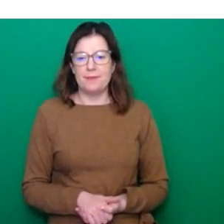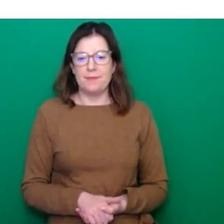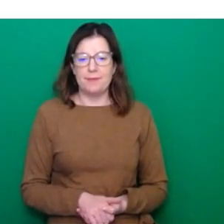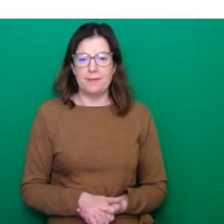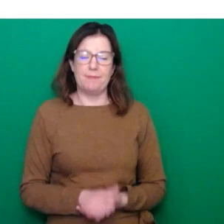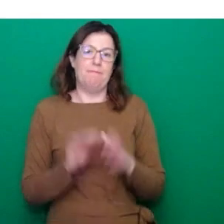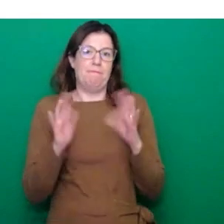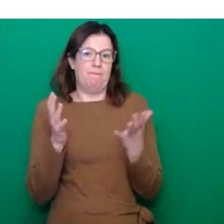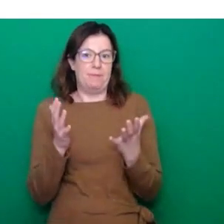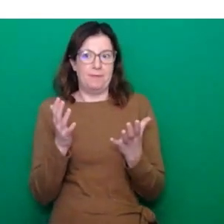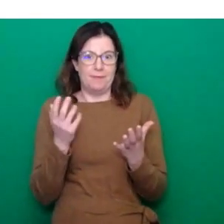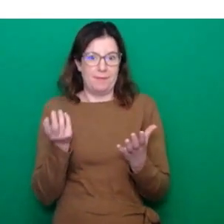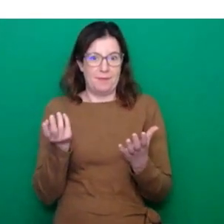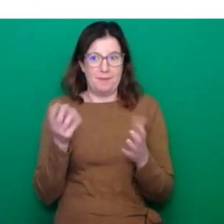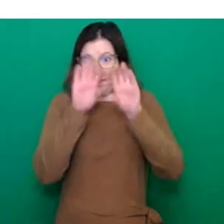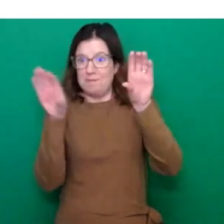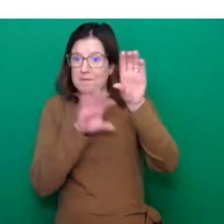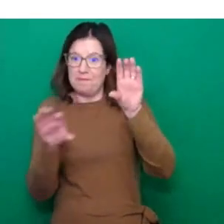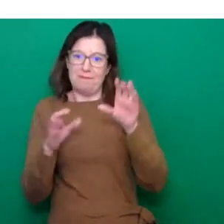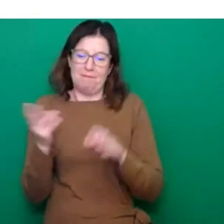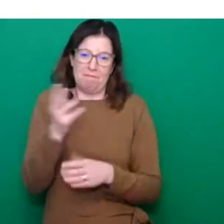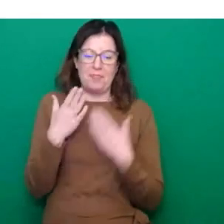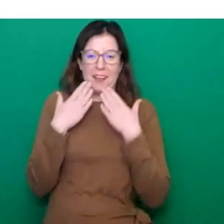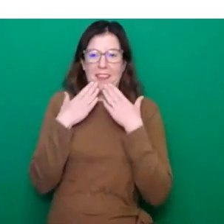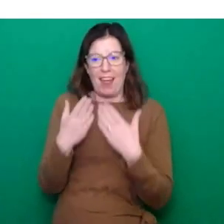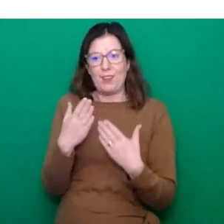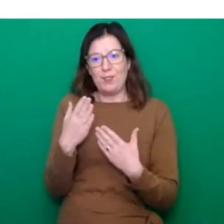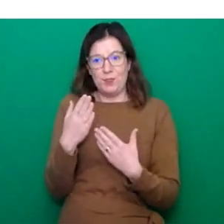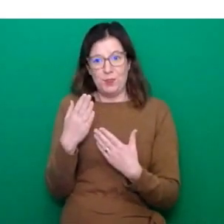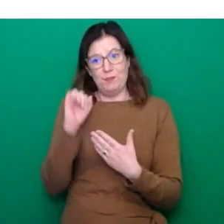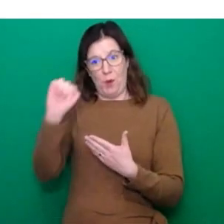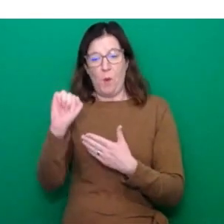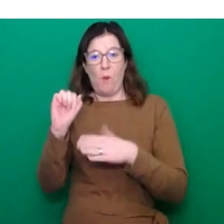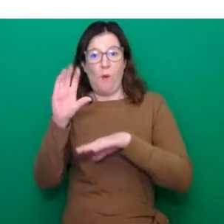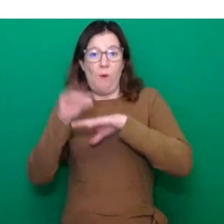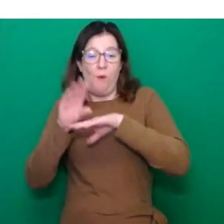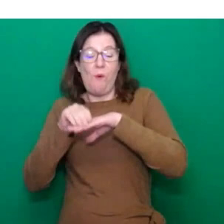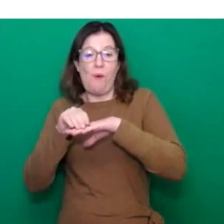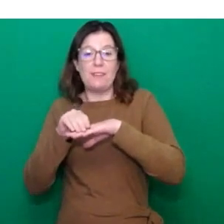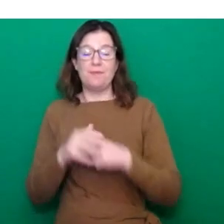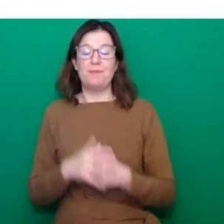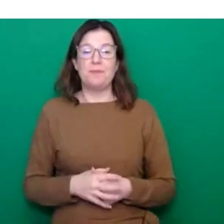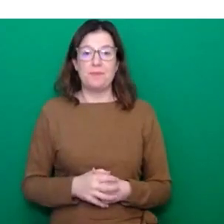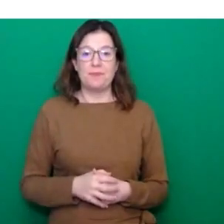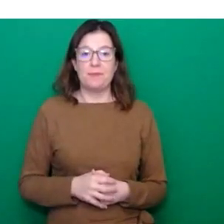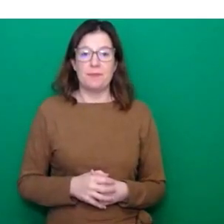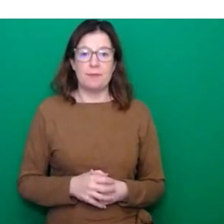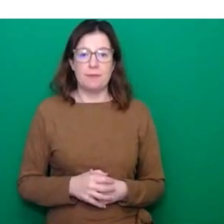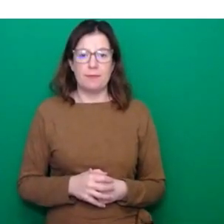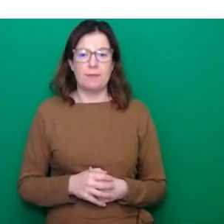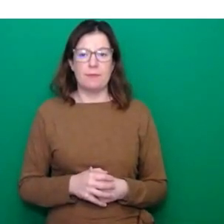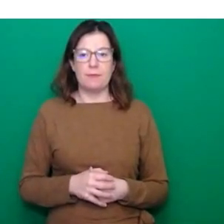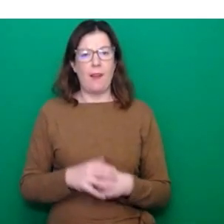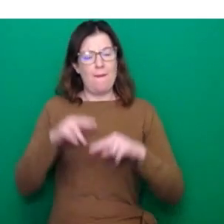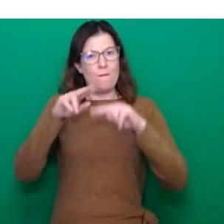So here we are back again. So thank you so much, Freya and Saba, for recording that for us. I think you, you said, Freya, at one point you